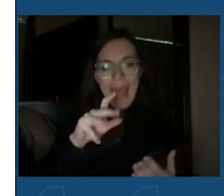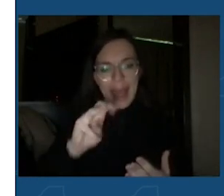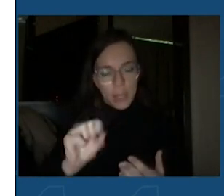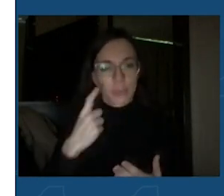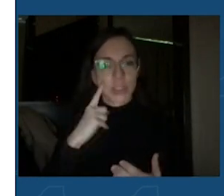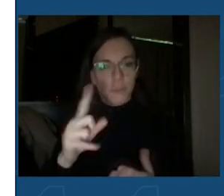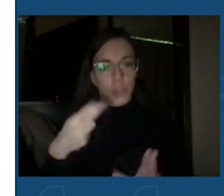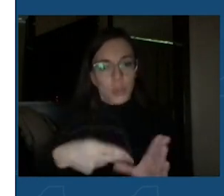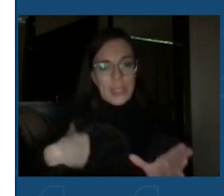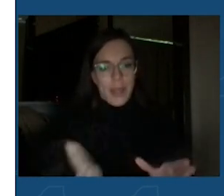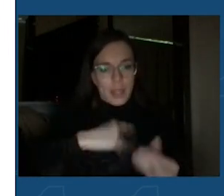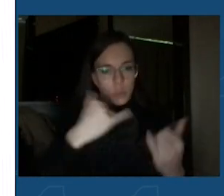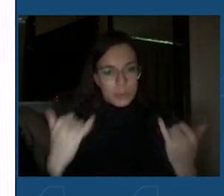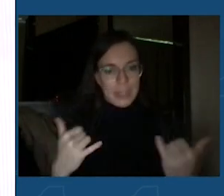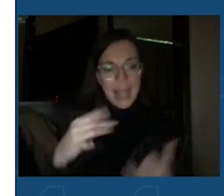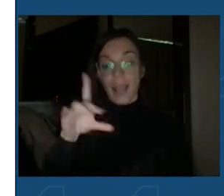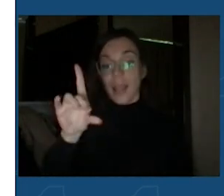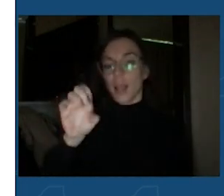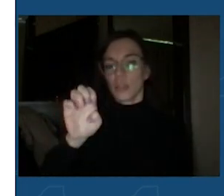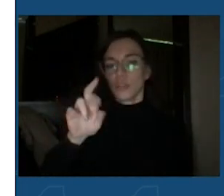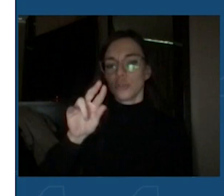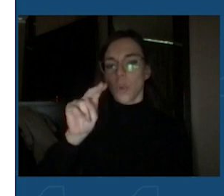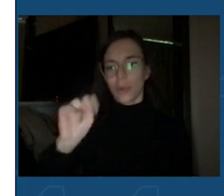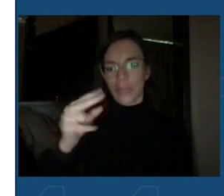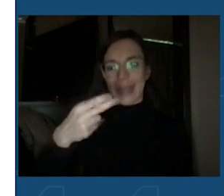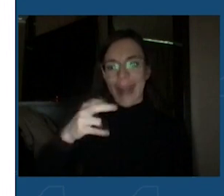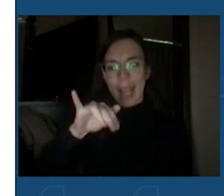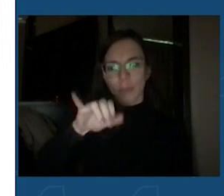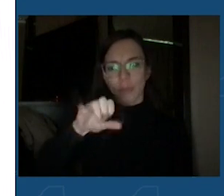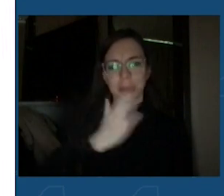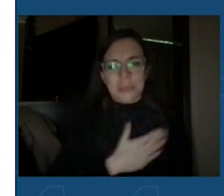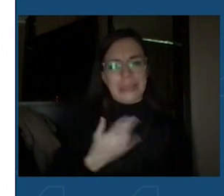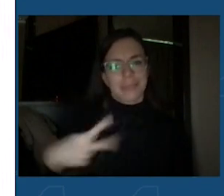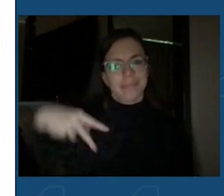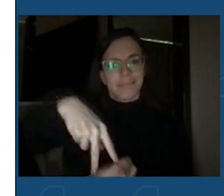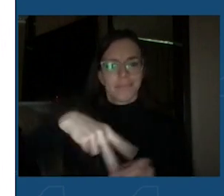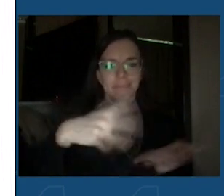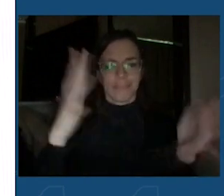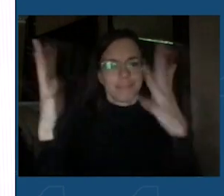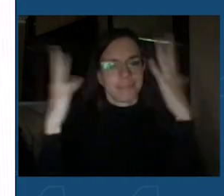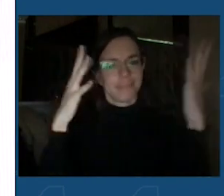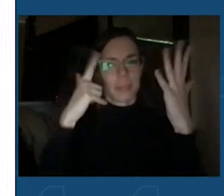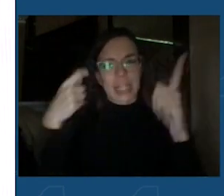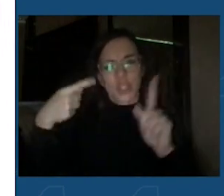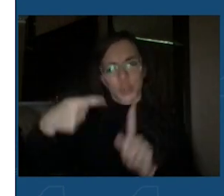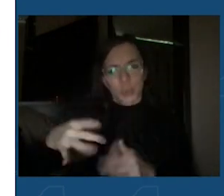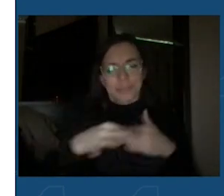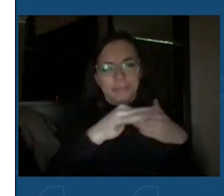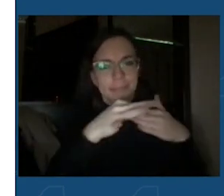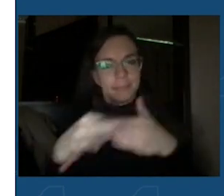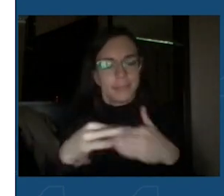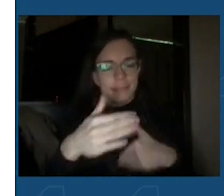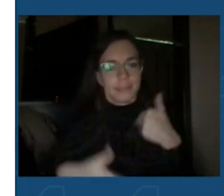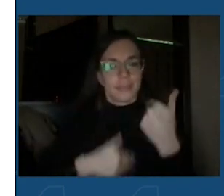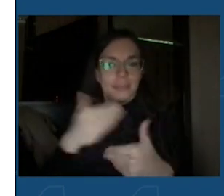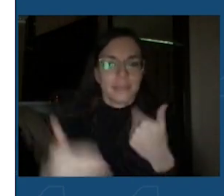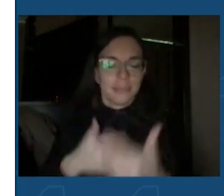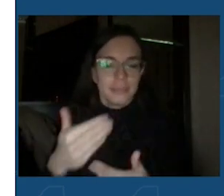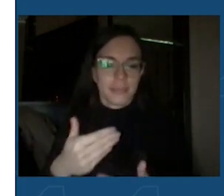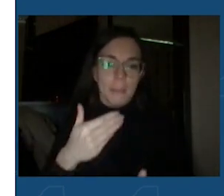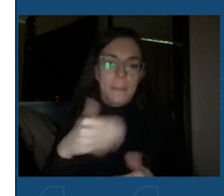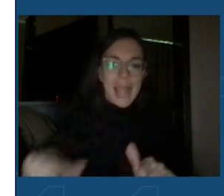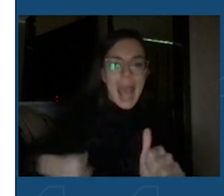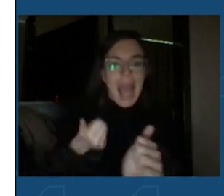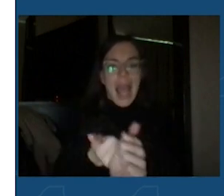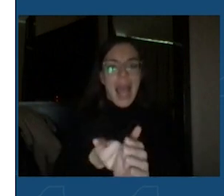Harris, stand up and take a round of applause, because you are the driving force behind what we're